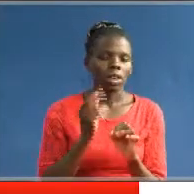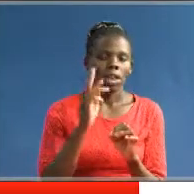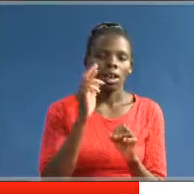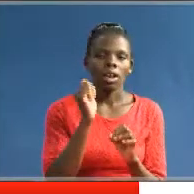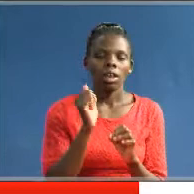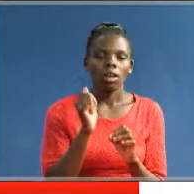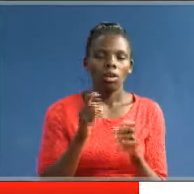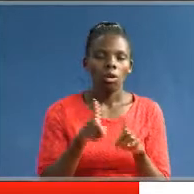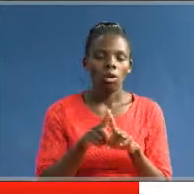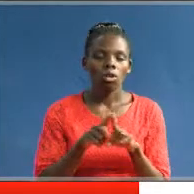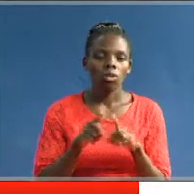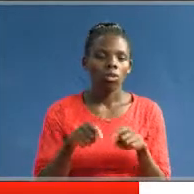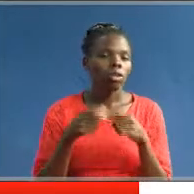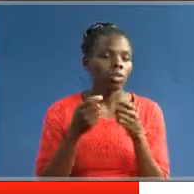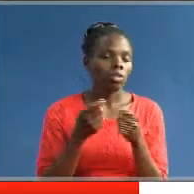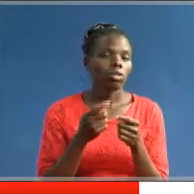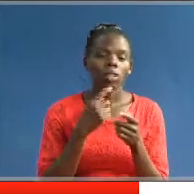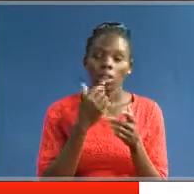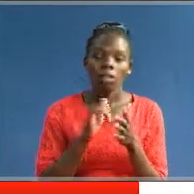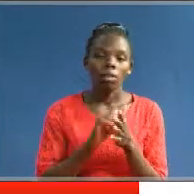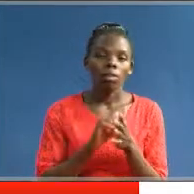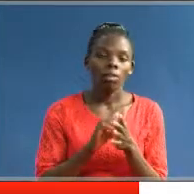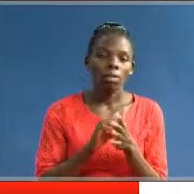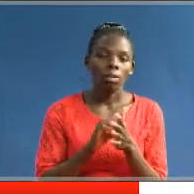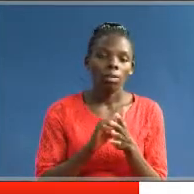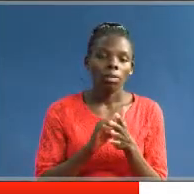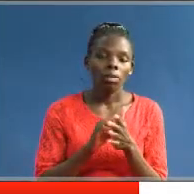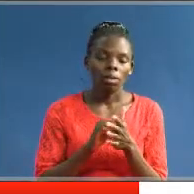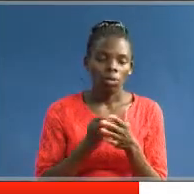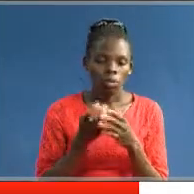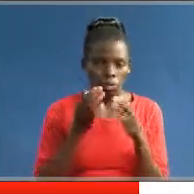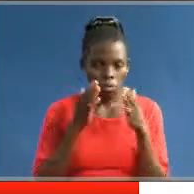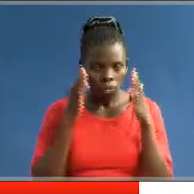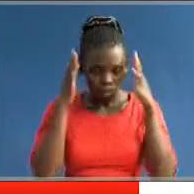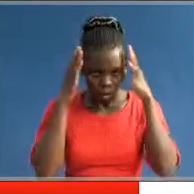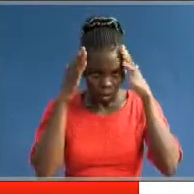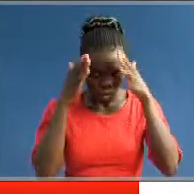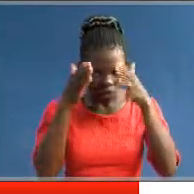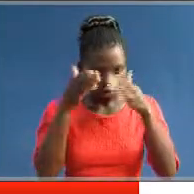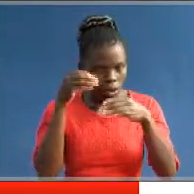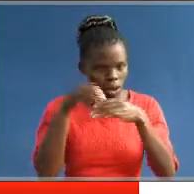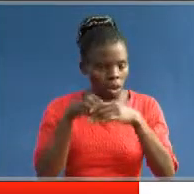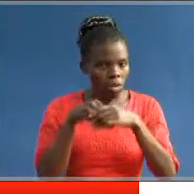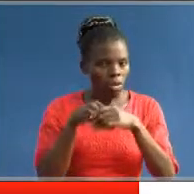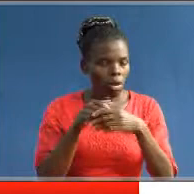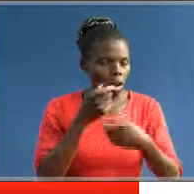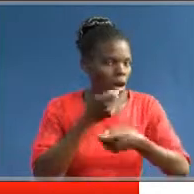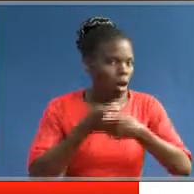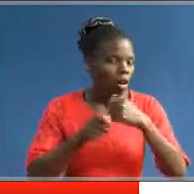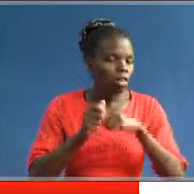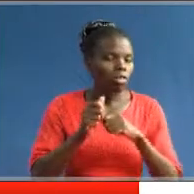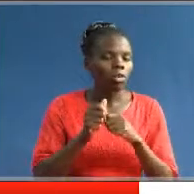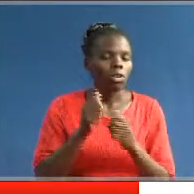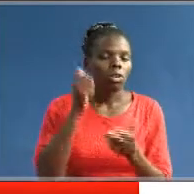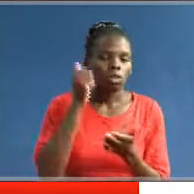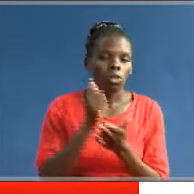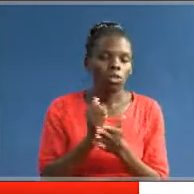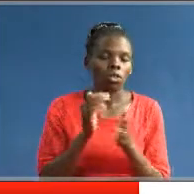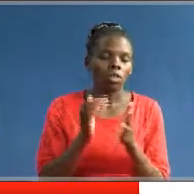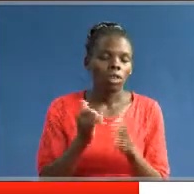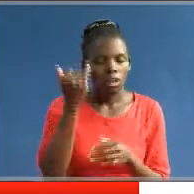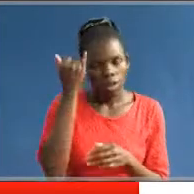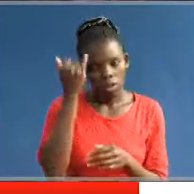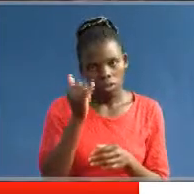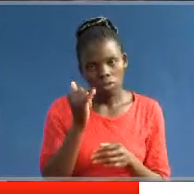also indicated that it was pursuing an internal disciplinary action on the officer who issued